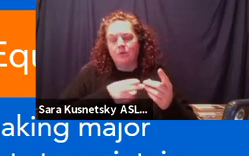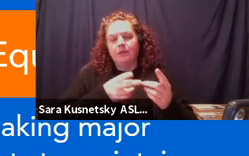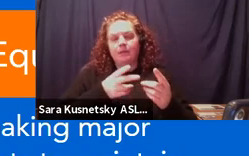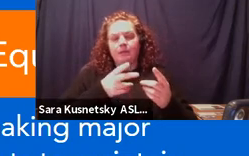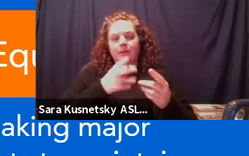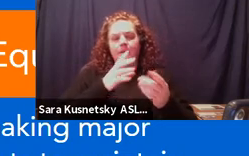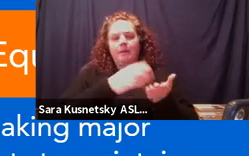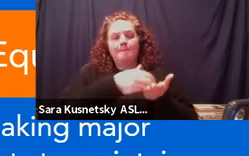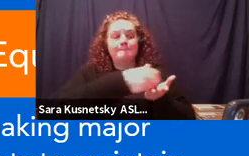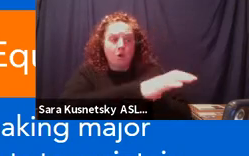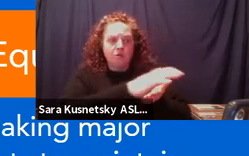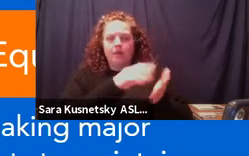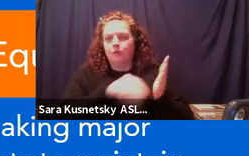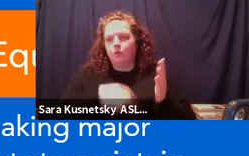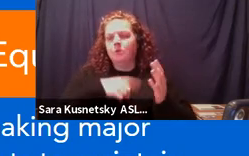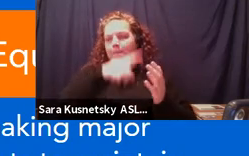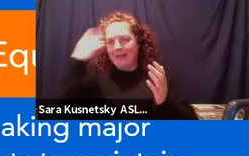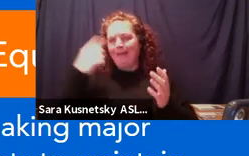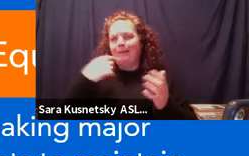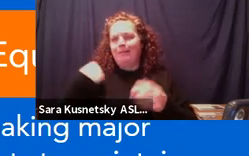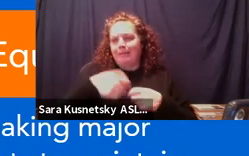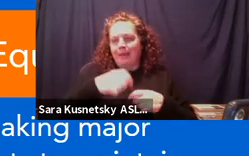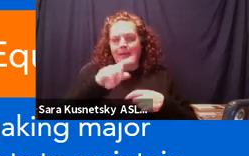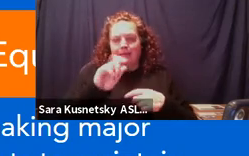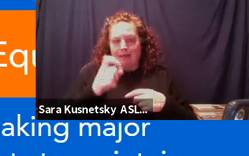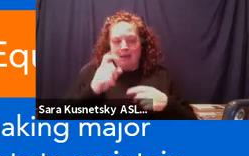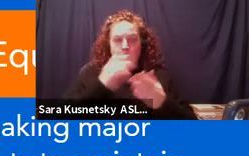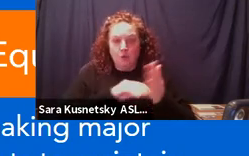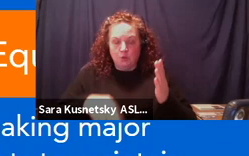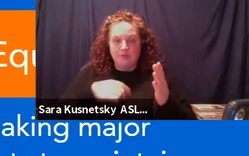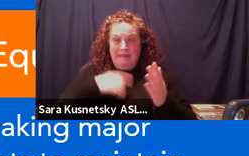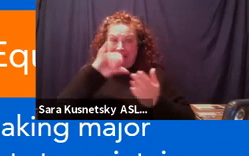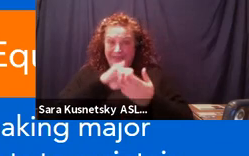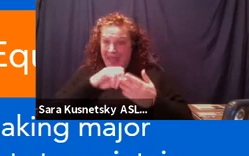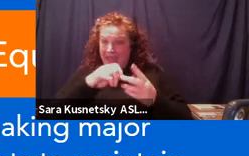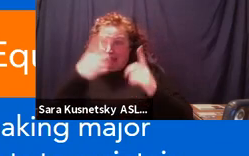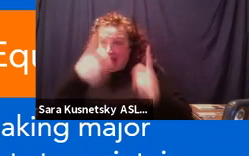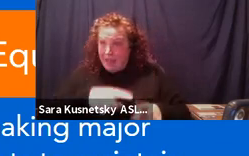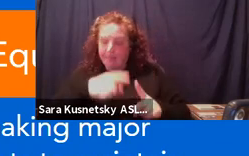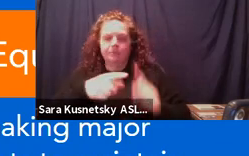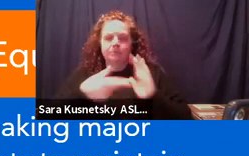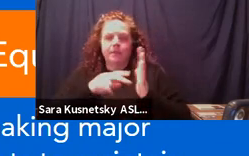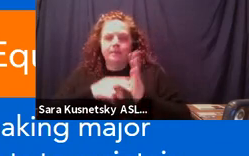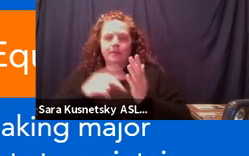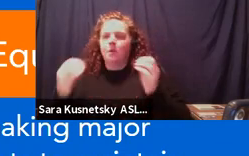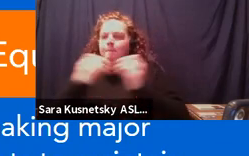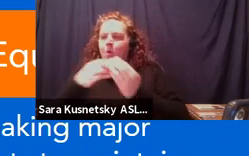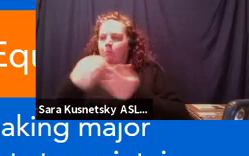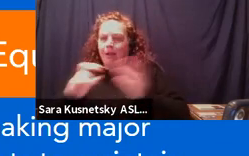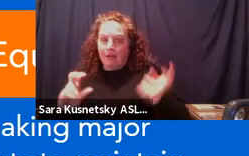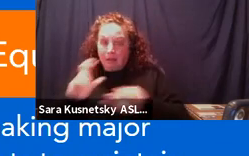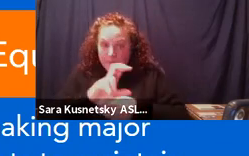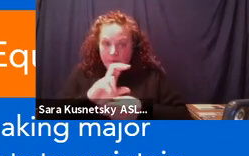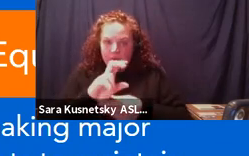our Black and Latinx students. As a result, this investment to support our schools will direct almost $200 more